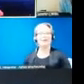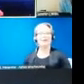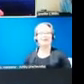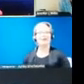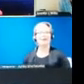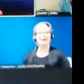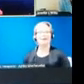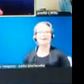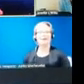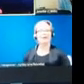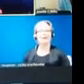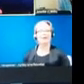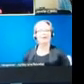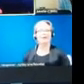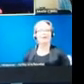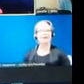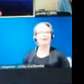and look.